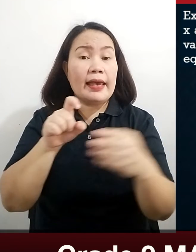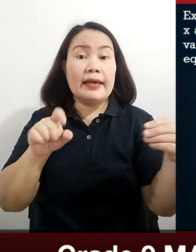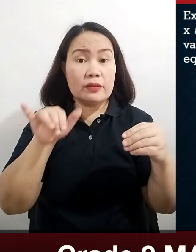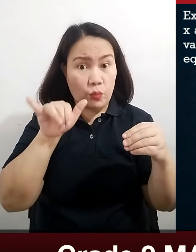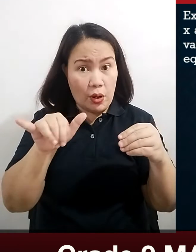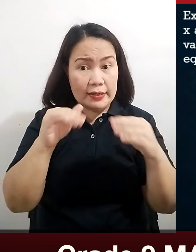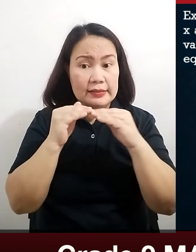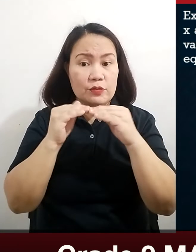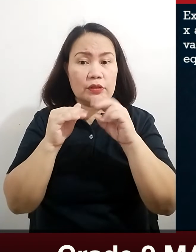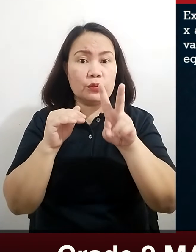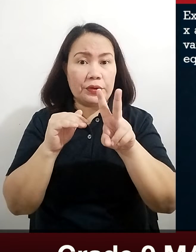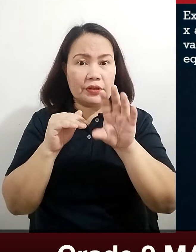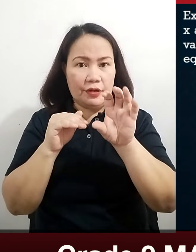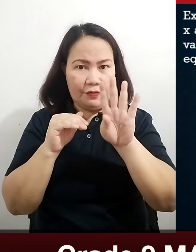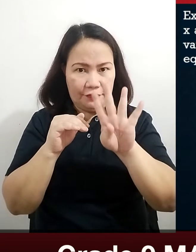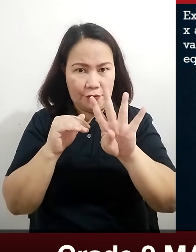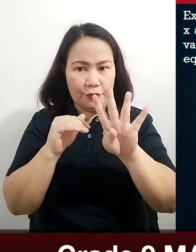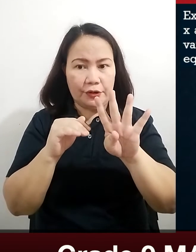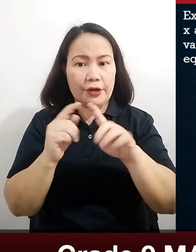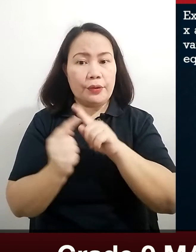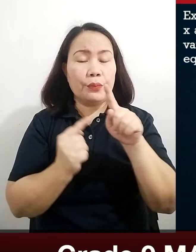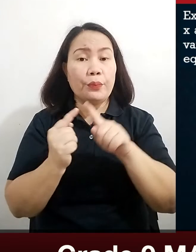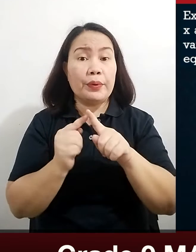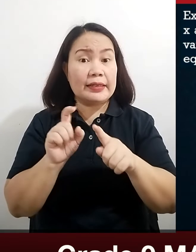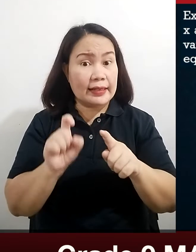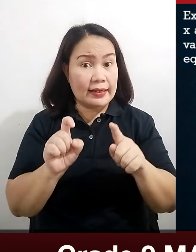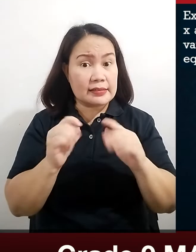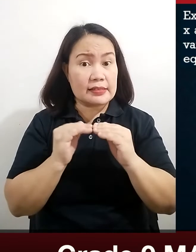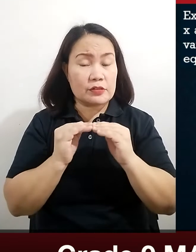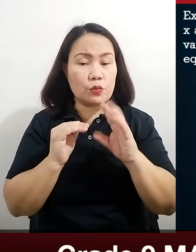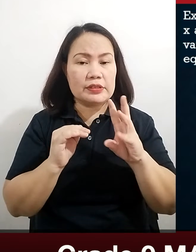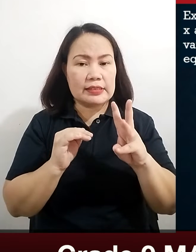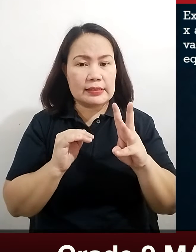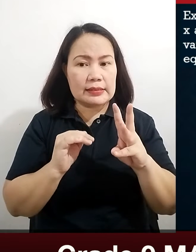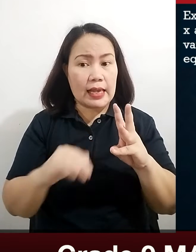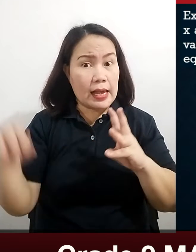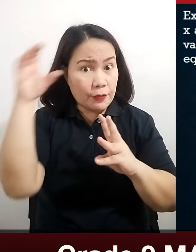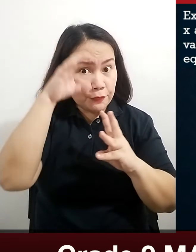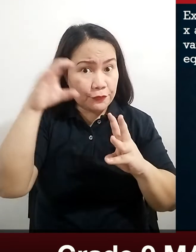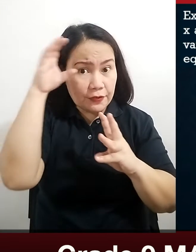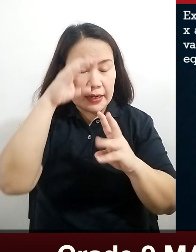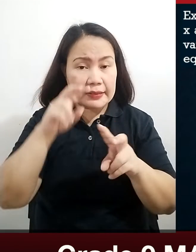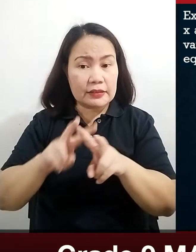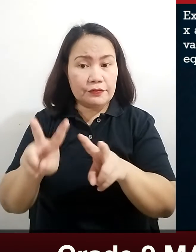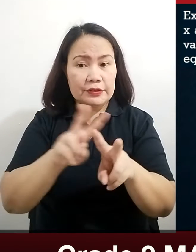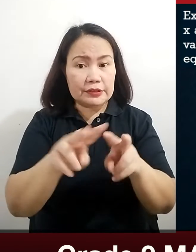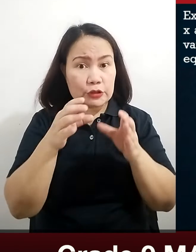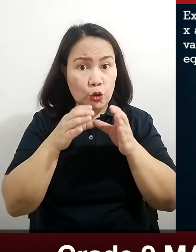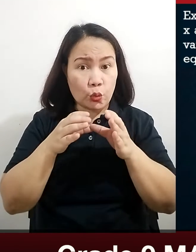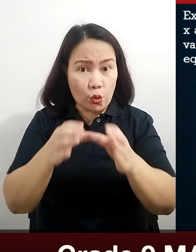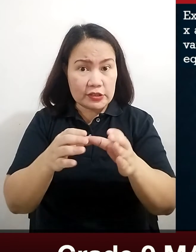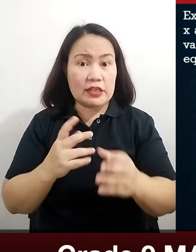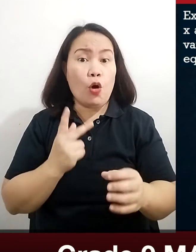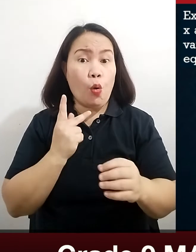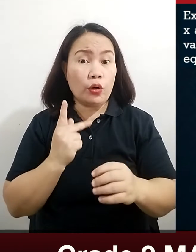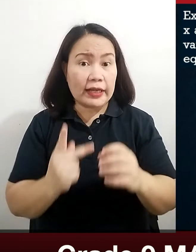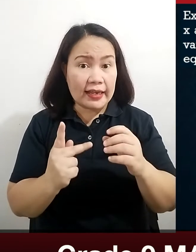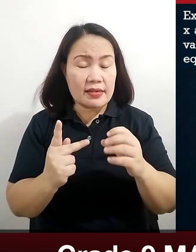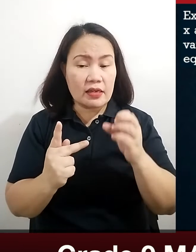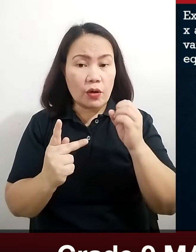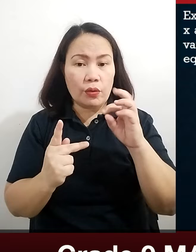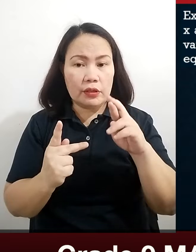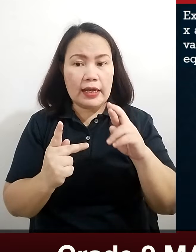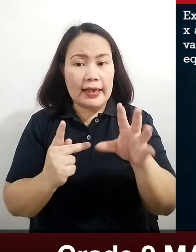and Y is equal to 24 when X is 6, find the variation constant. So, kukunin natin yung K dito.